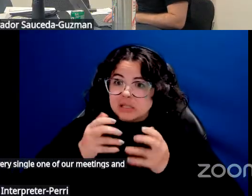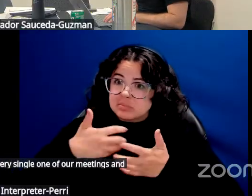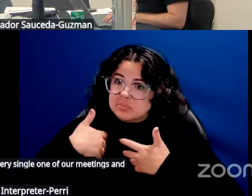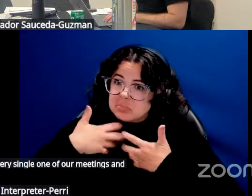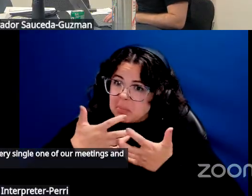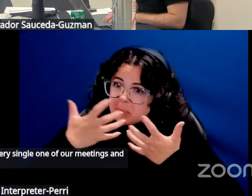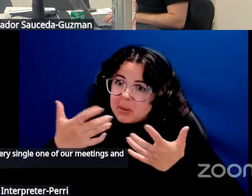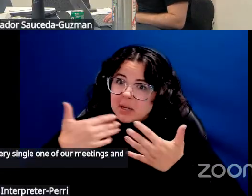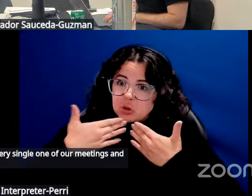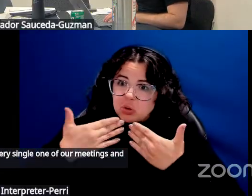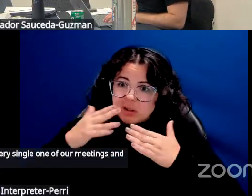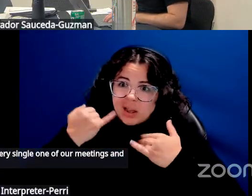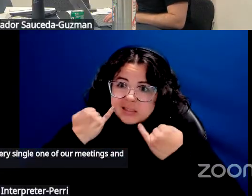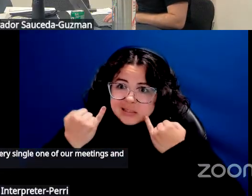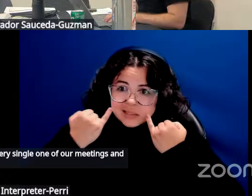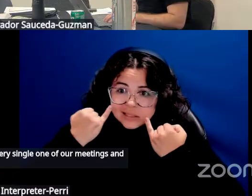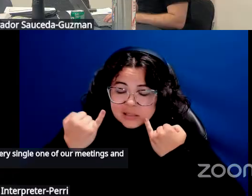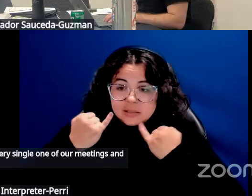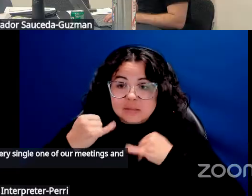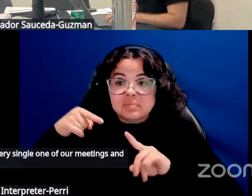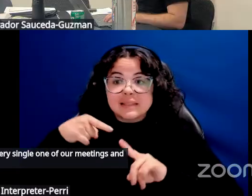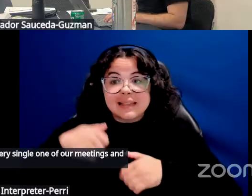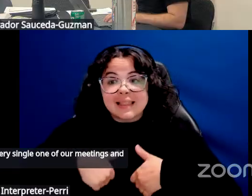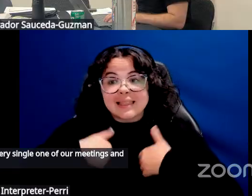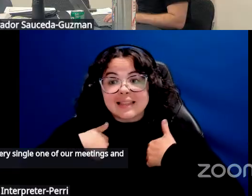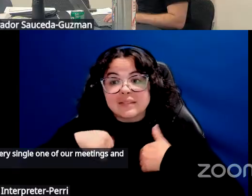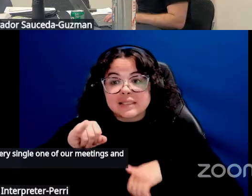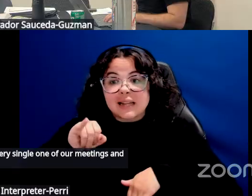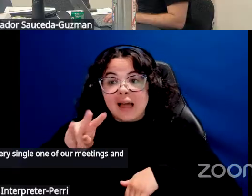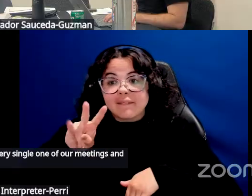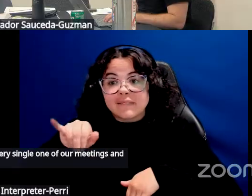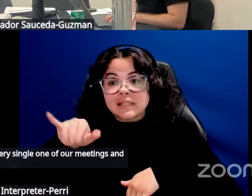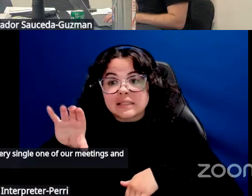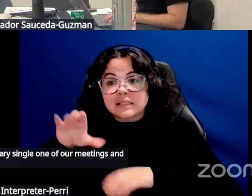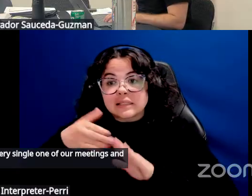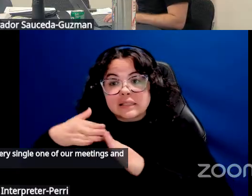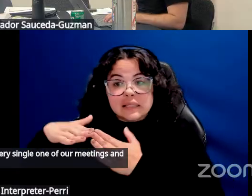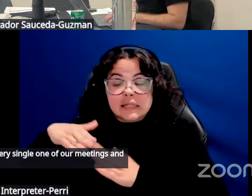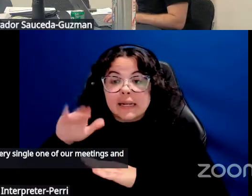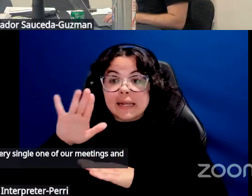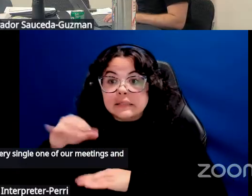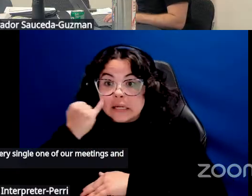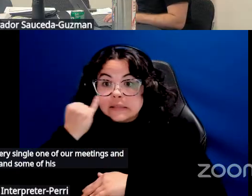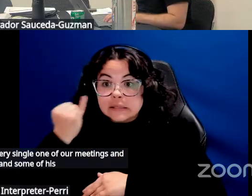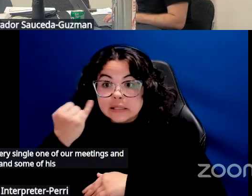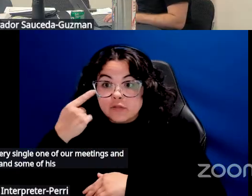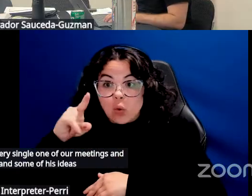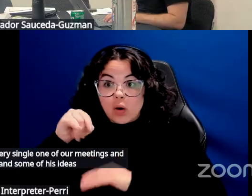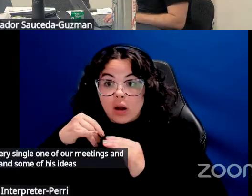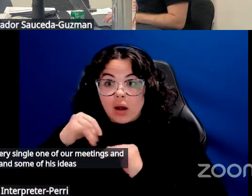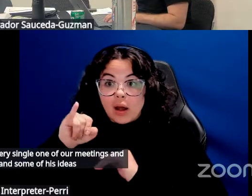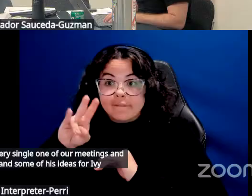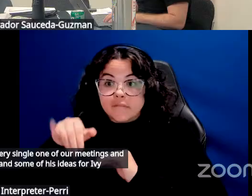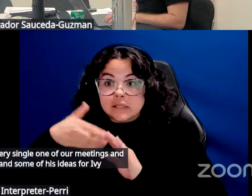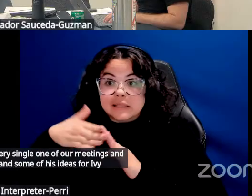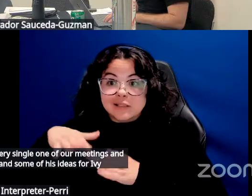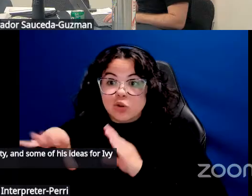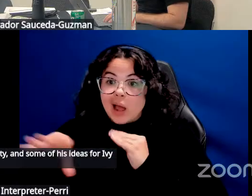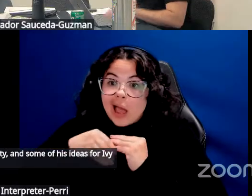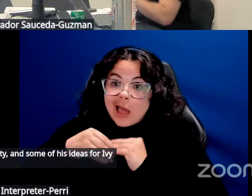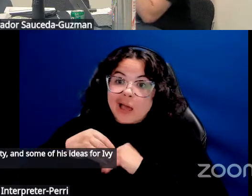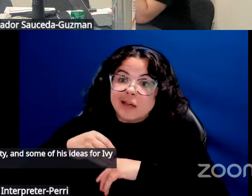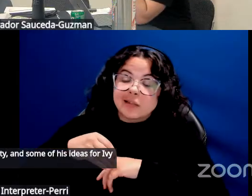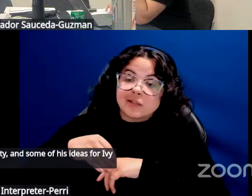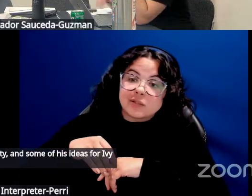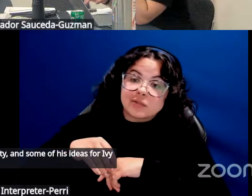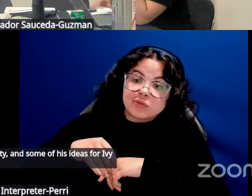great ideas. Matt lives in Ivy City, and some of his ideas for Ivy City are to add greenery